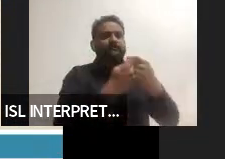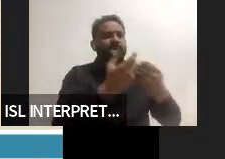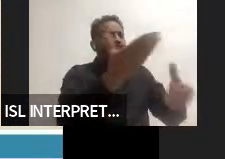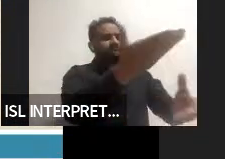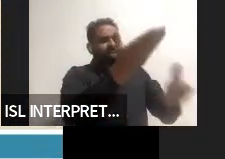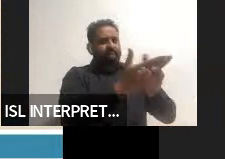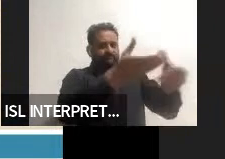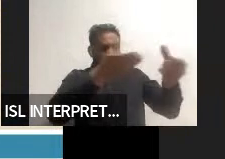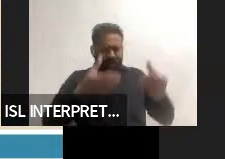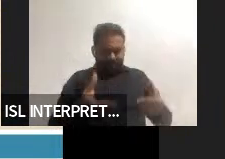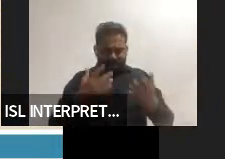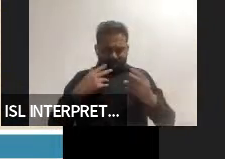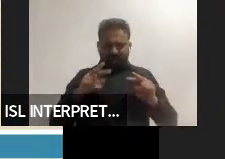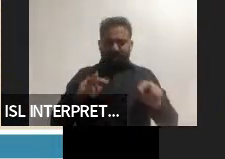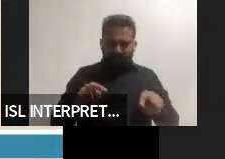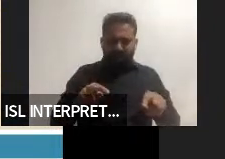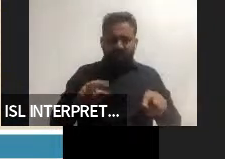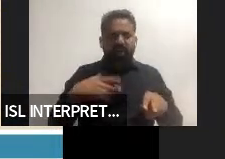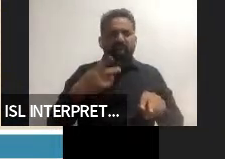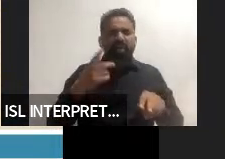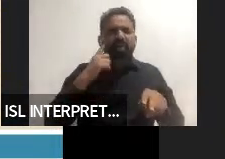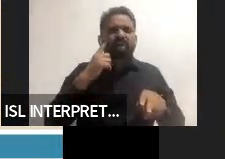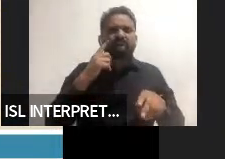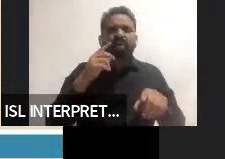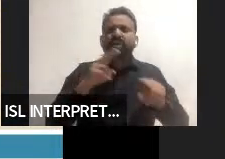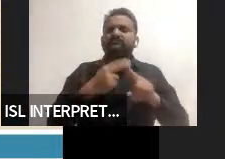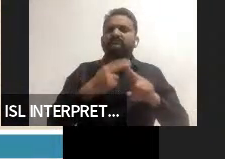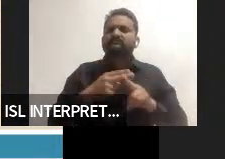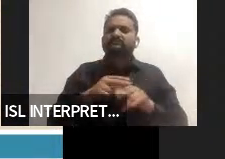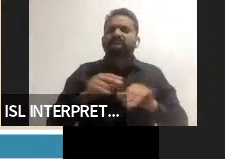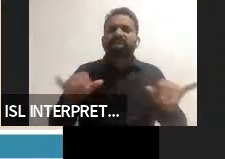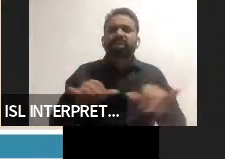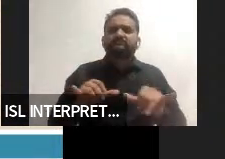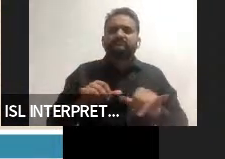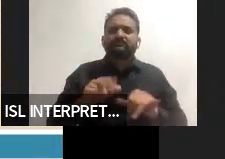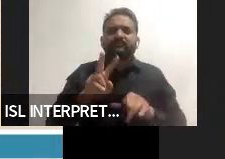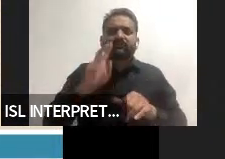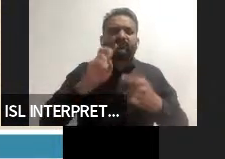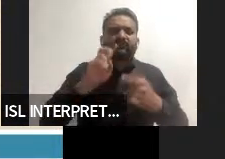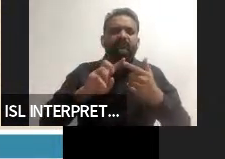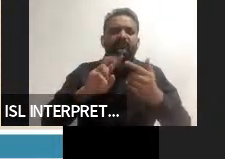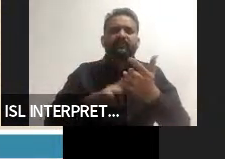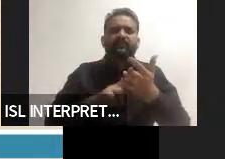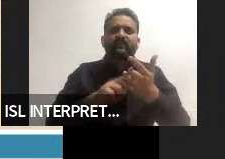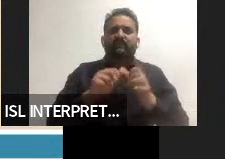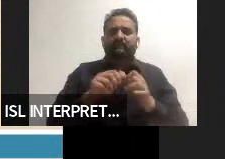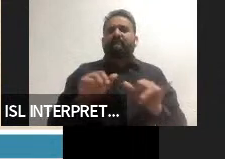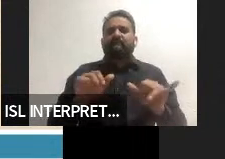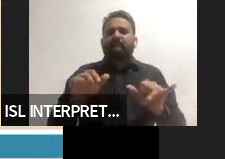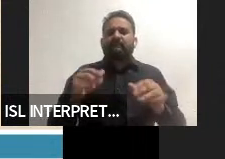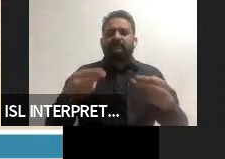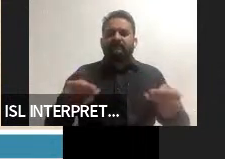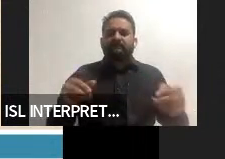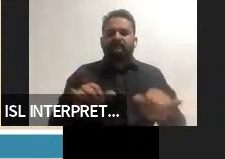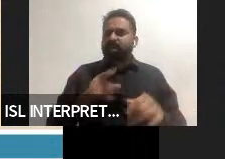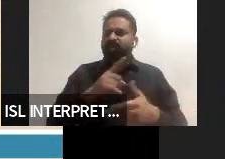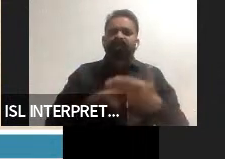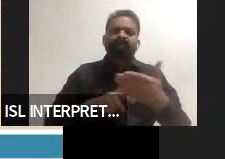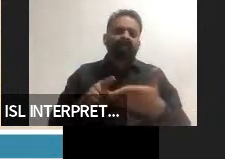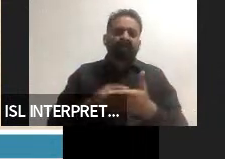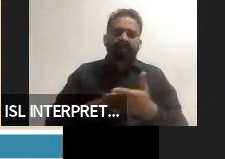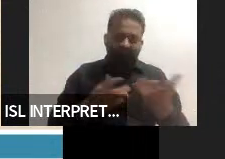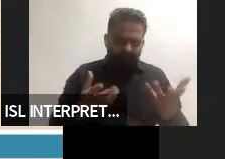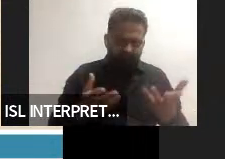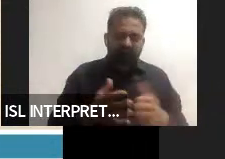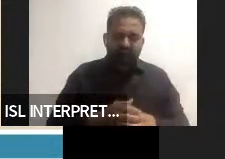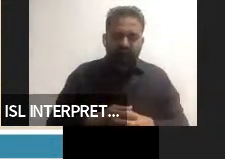written memoranda for Vienna. Vienna moot is written over there. That is very wrong. And even if it's a mistake which